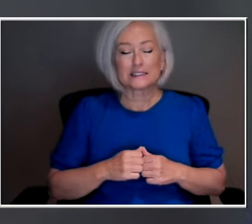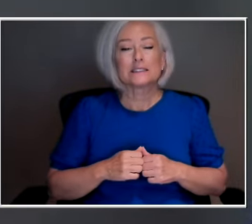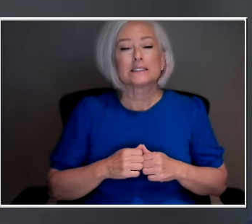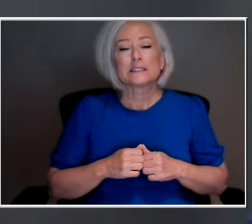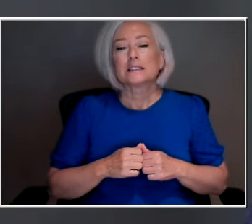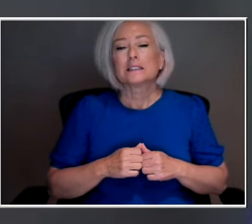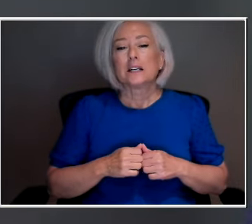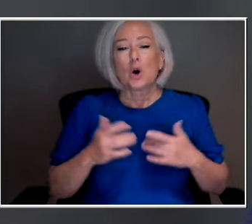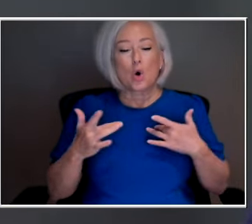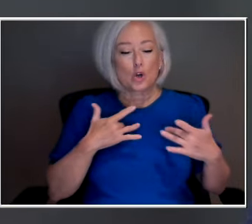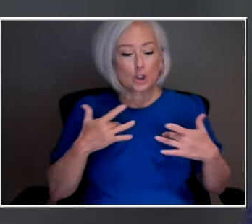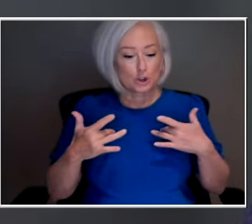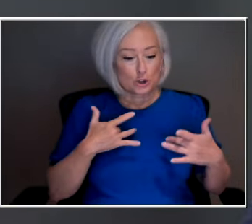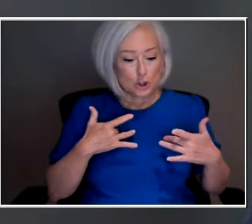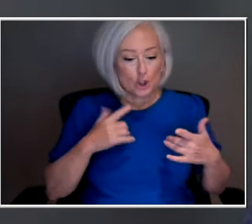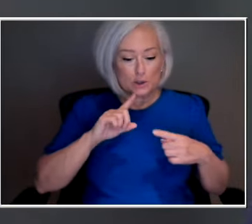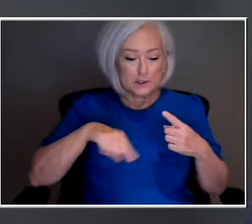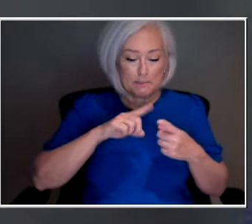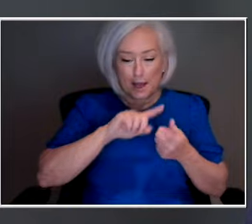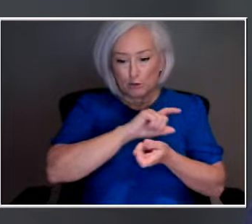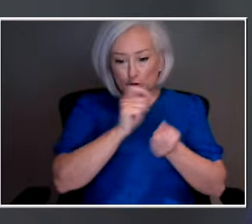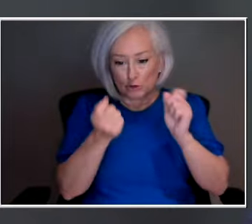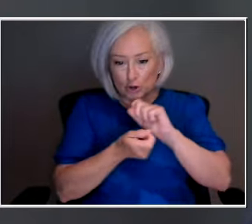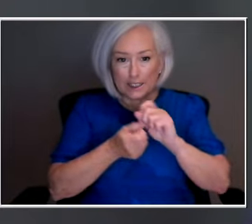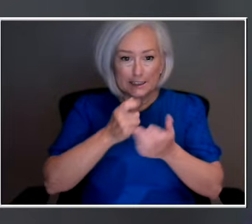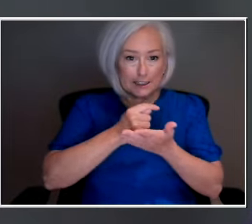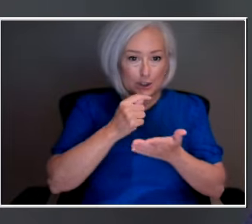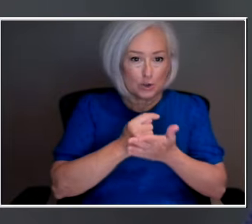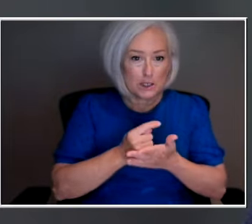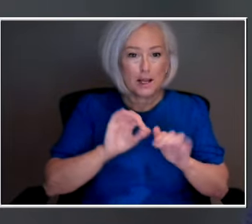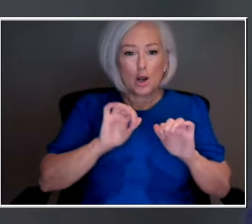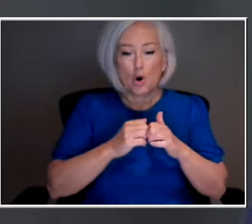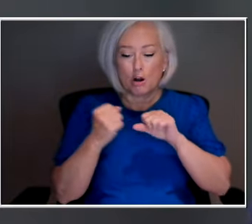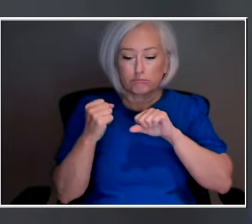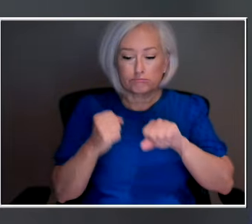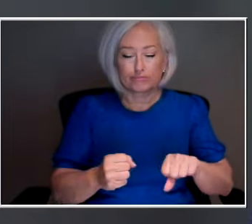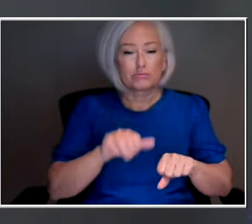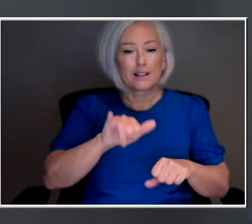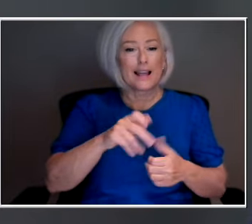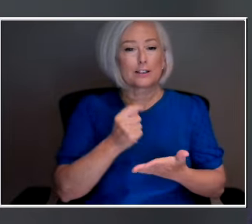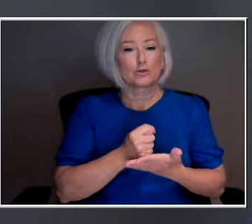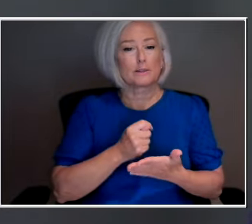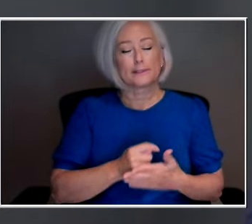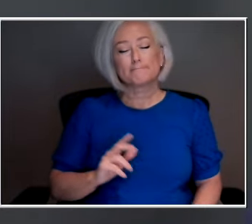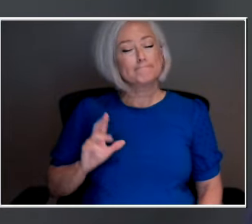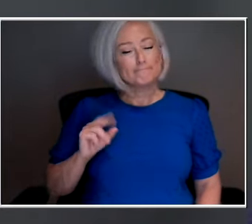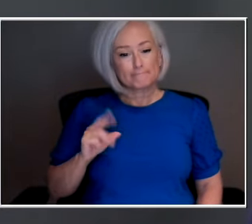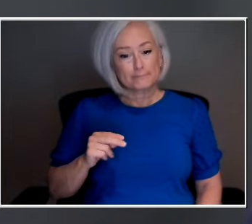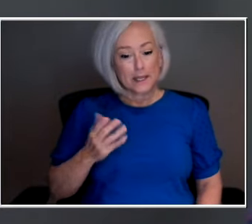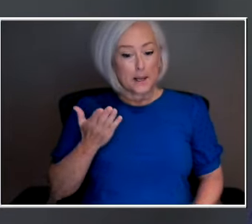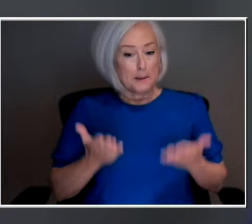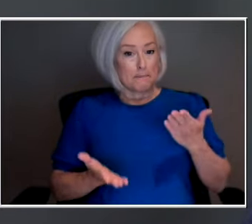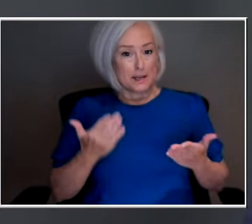we may change treatments or the intensity of the treatment, but that's not really the case. I mean, we may have some solutions for those problems. So yeah,